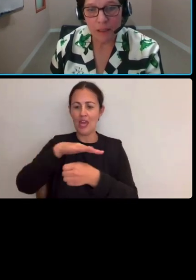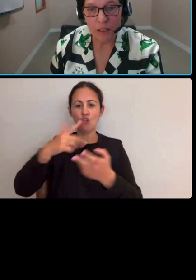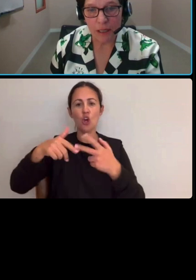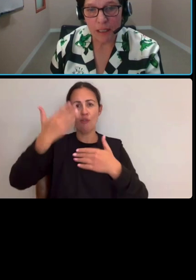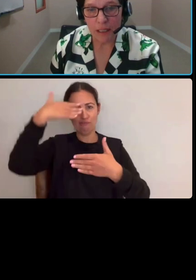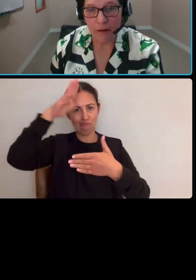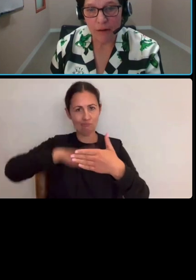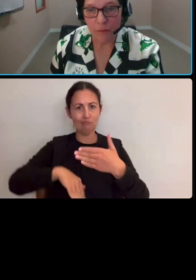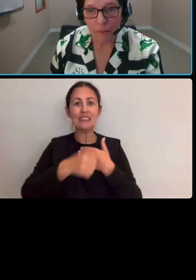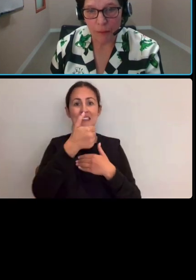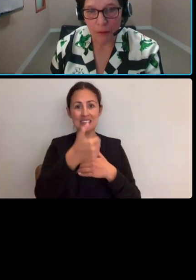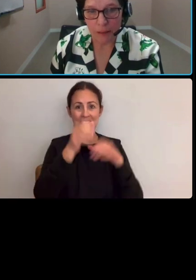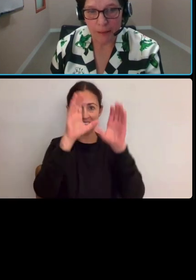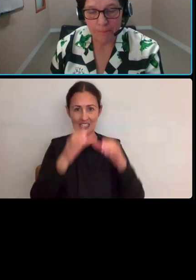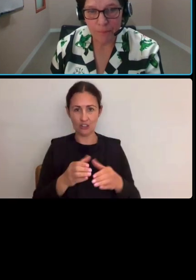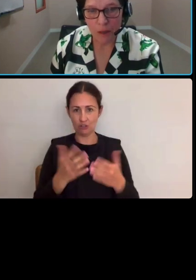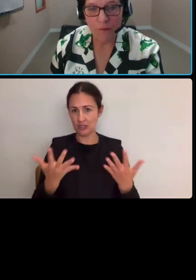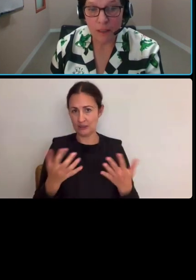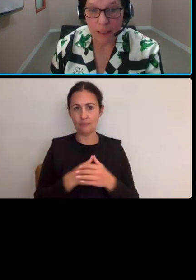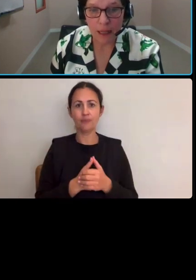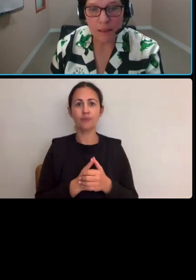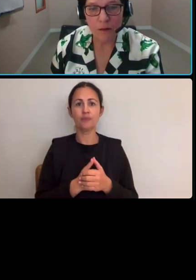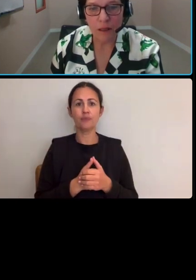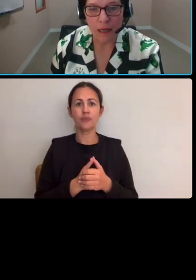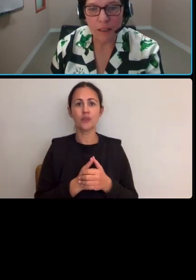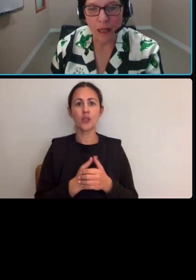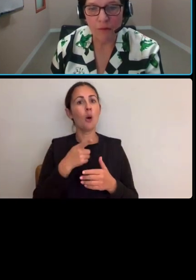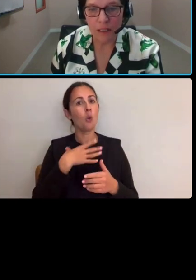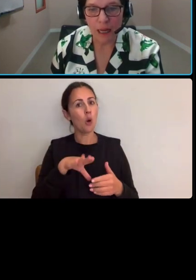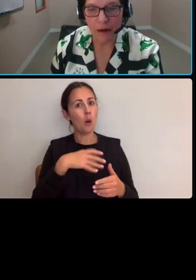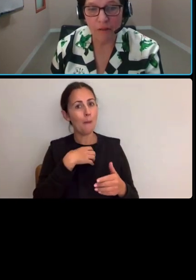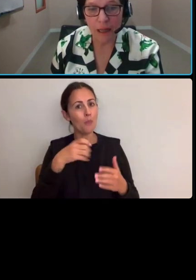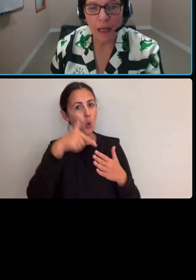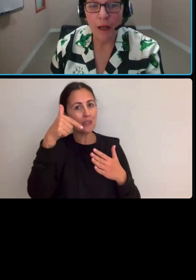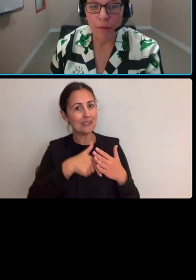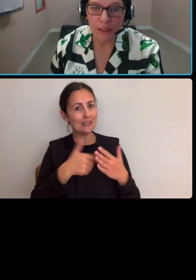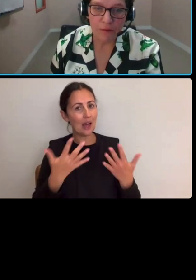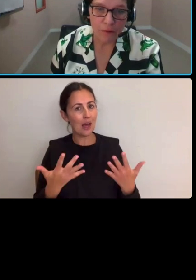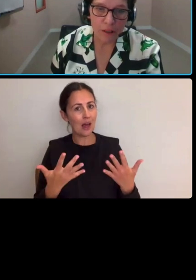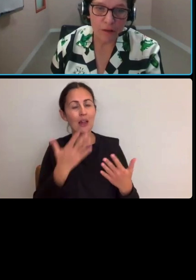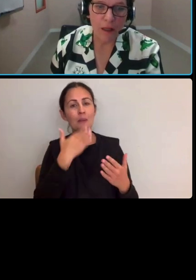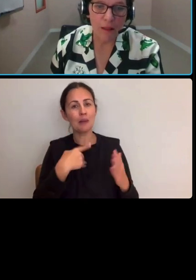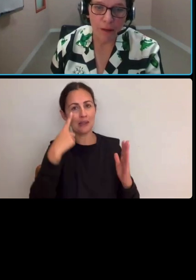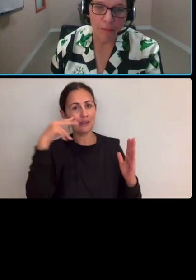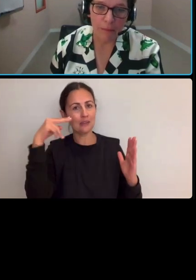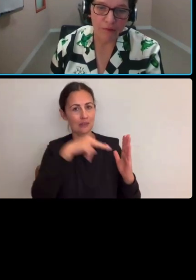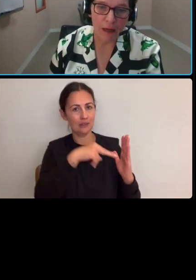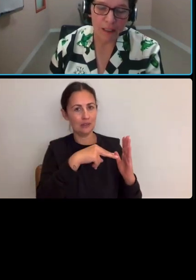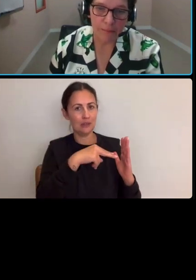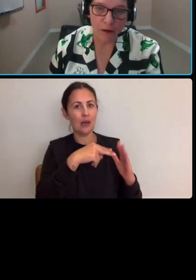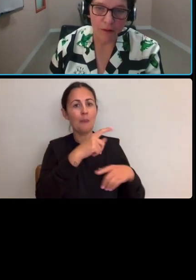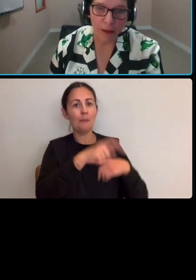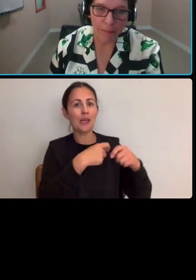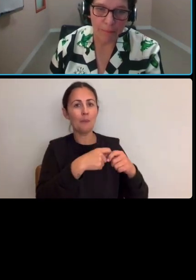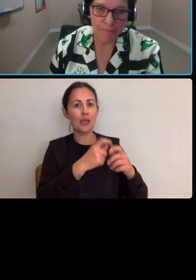are the 6 registration categories that we are proposing. For details, including the rationale for each category, please refer to the Becoming